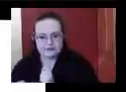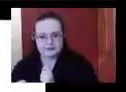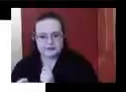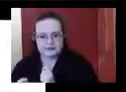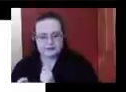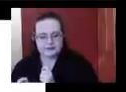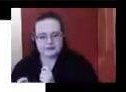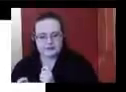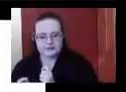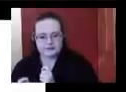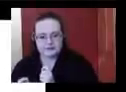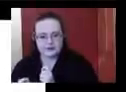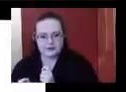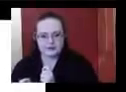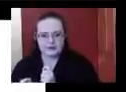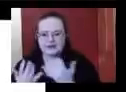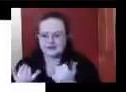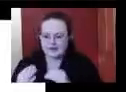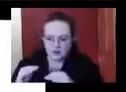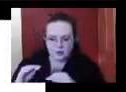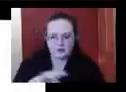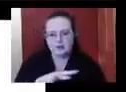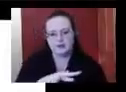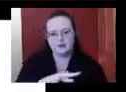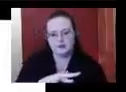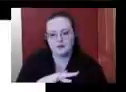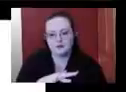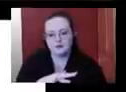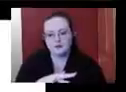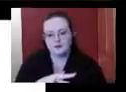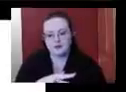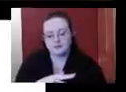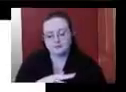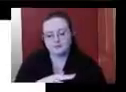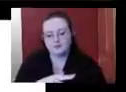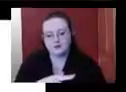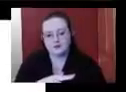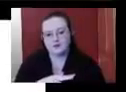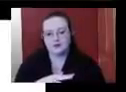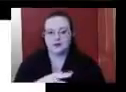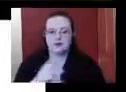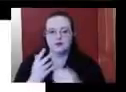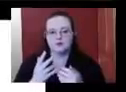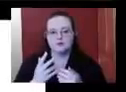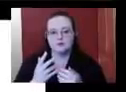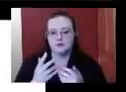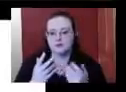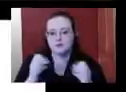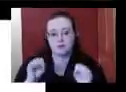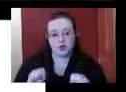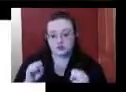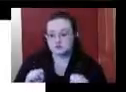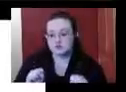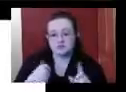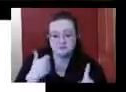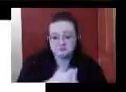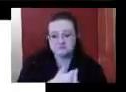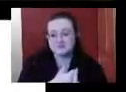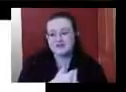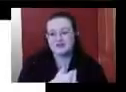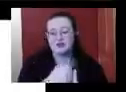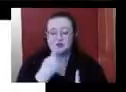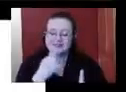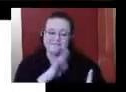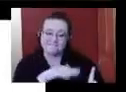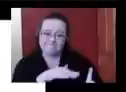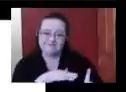individuals, has been identified. And we have had this happen here in Halton. Halton Region Public Health also has staff working in